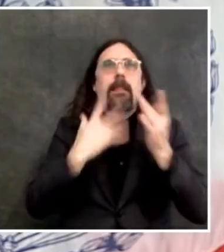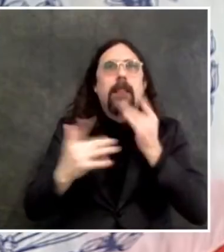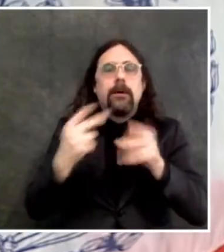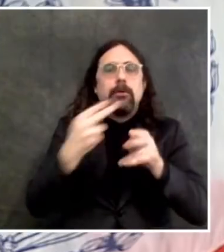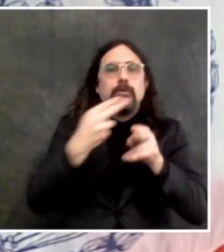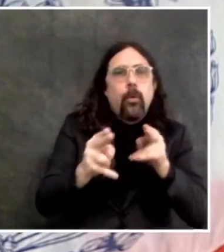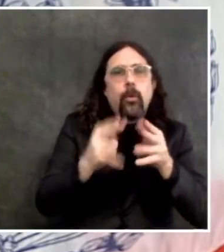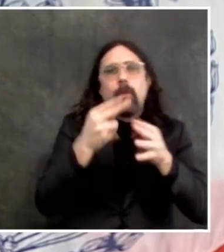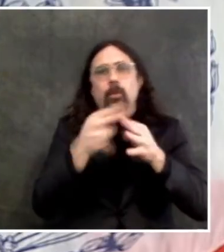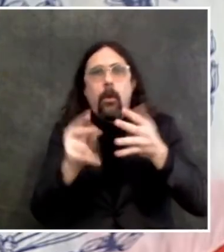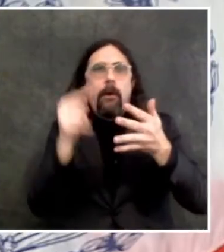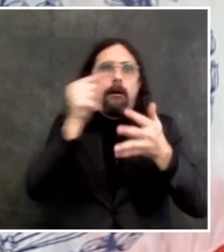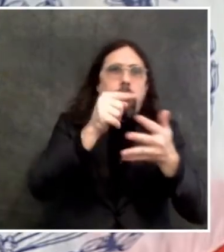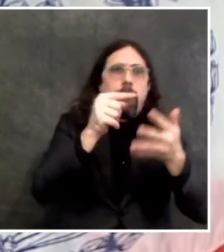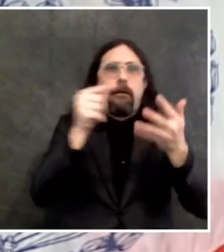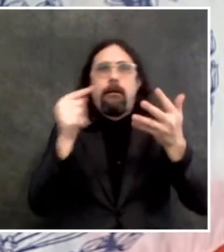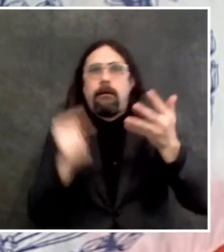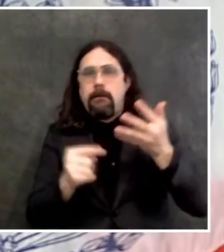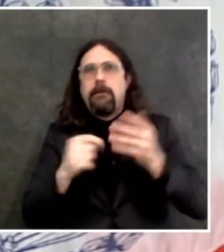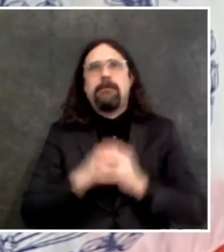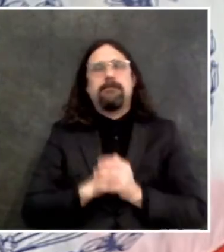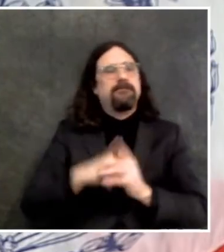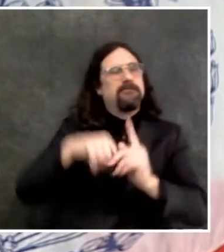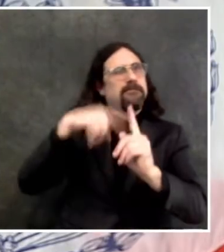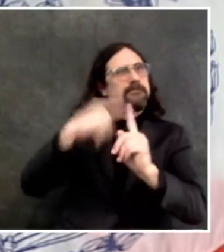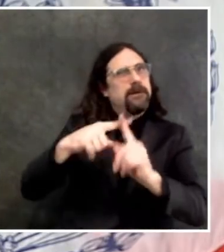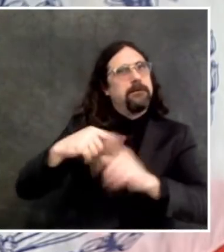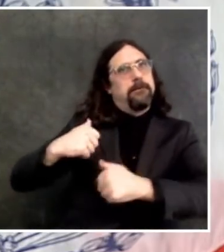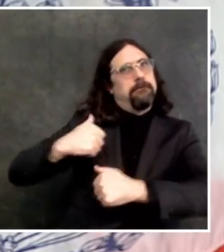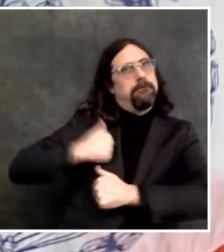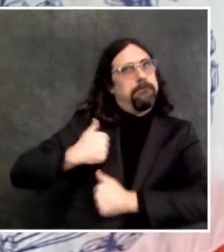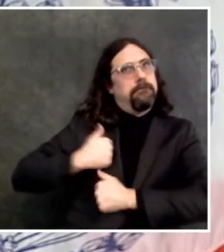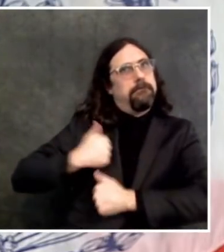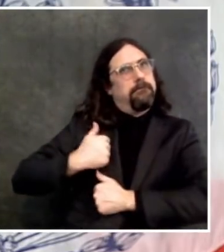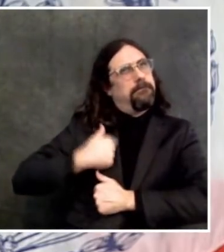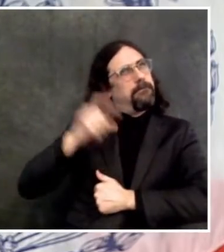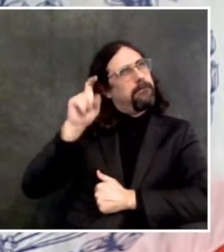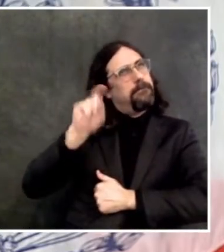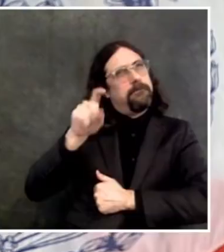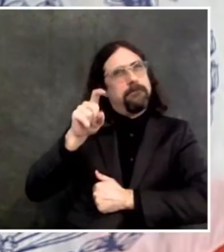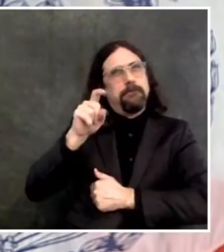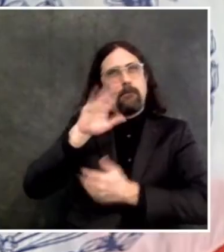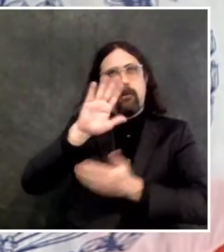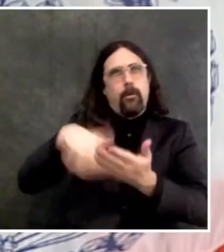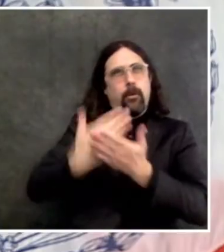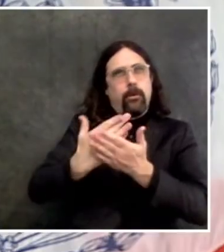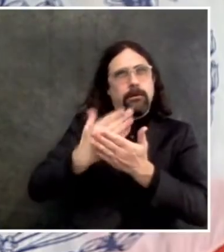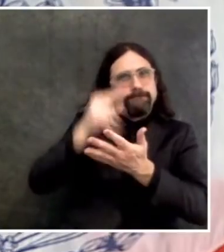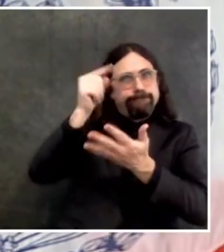3 times more of that just to get through the next 4 weeks or so.